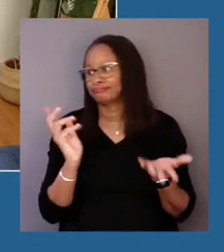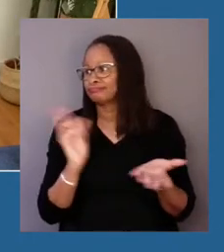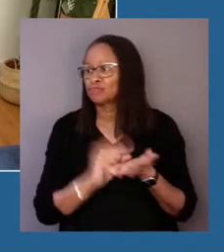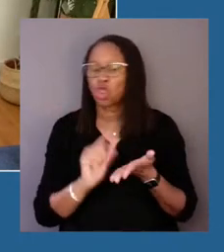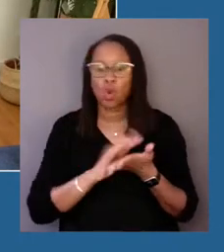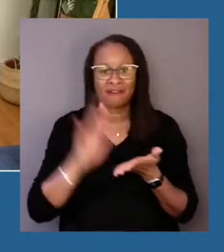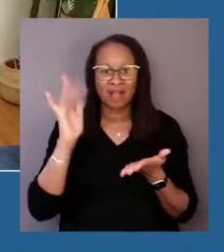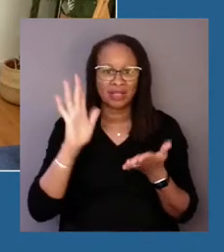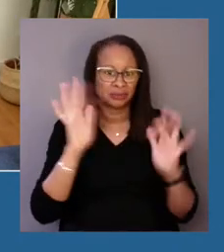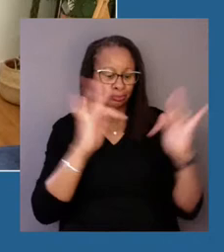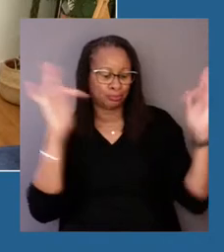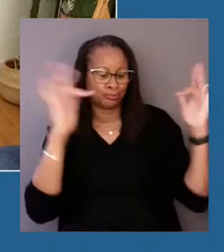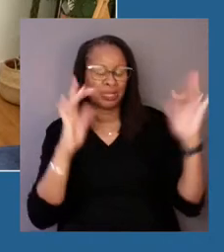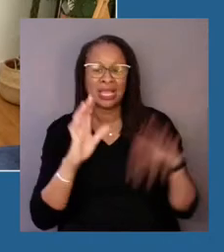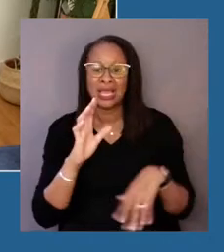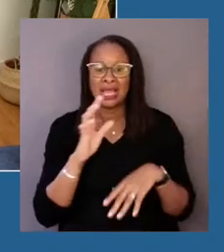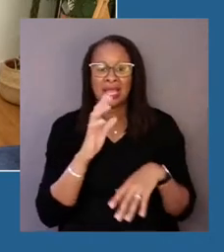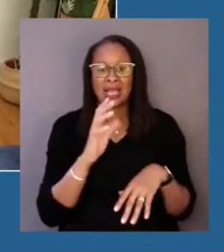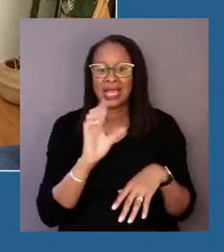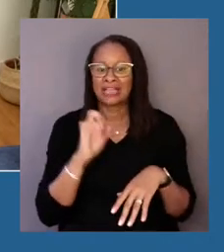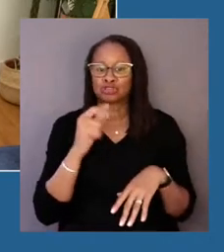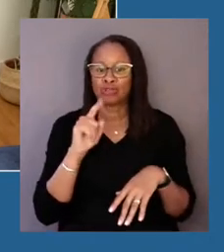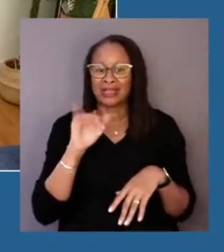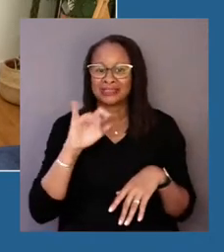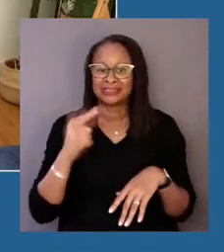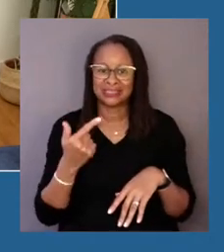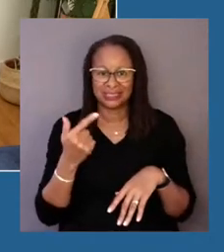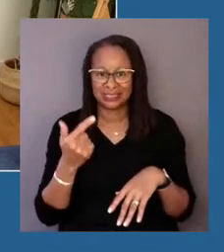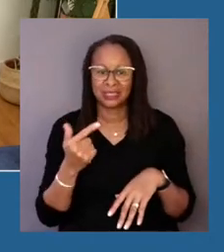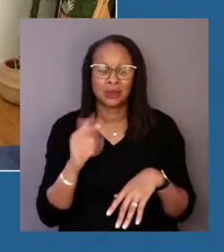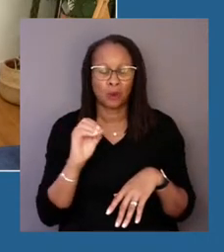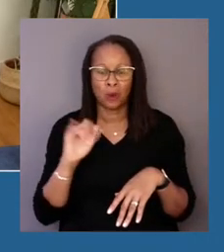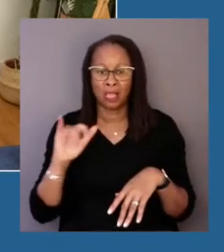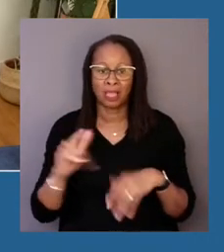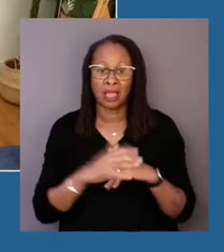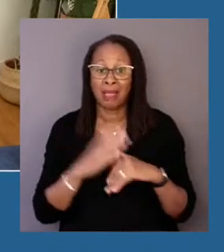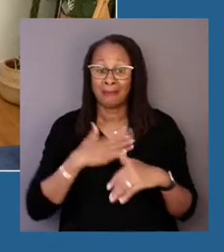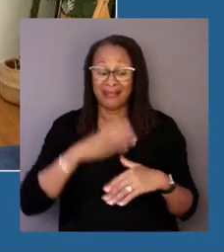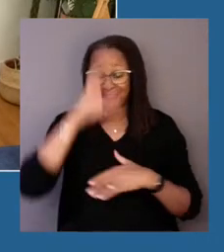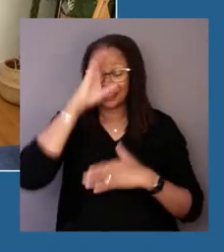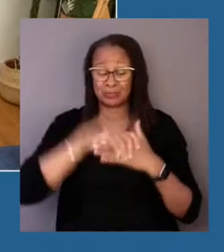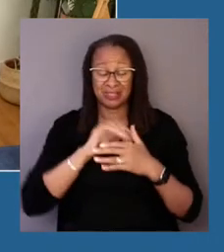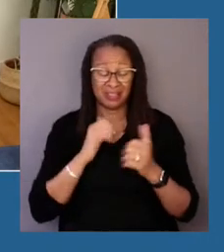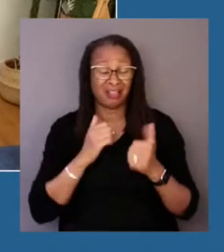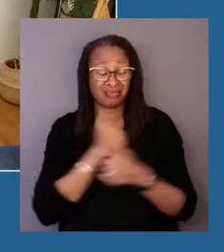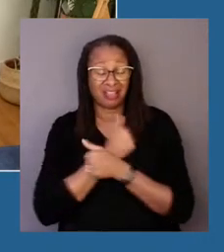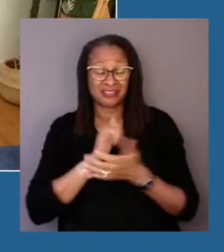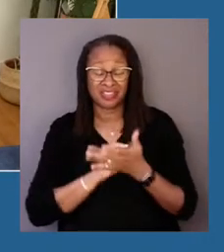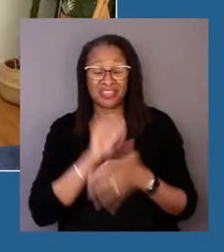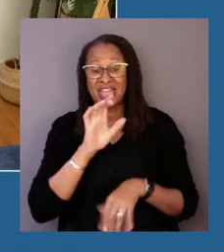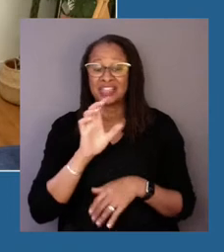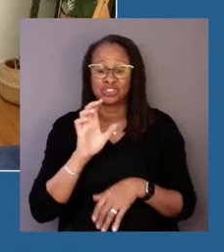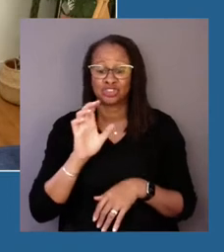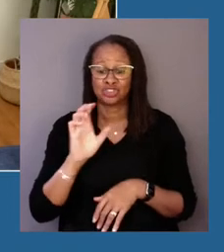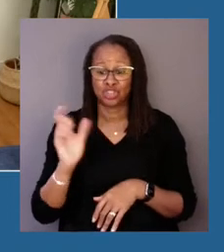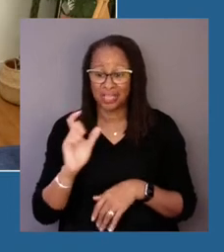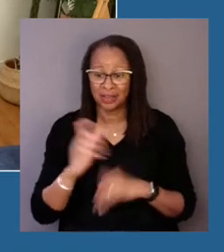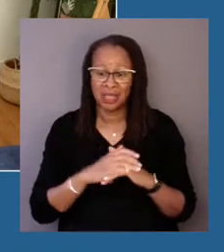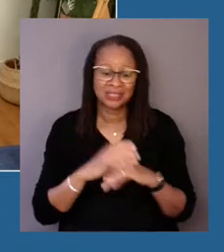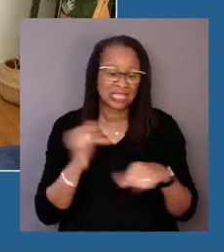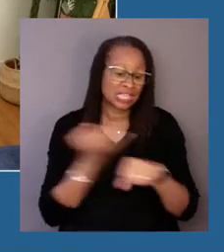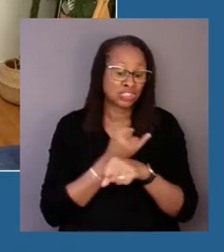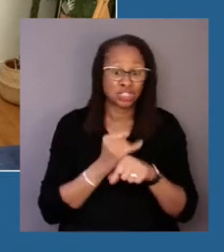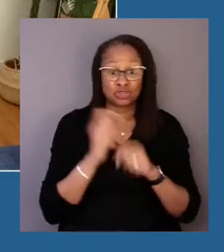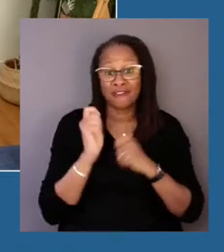gold treasure hunting shows on Discovery. Yeah. But it's like industrial fishing, mining, like all